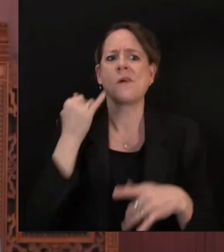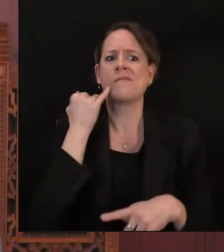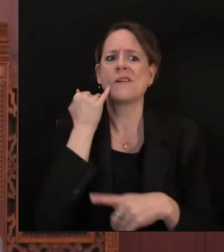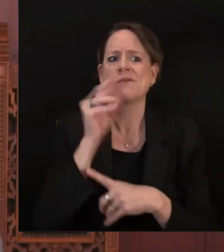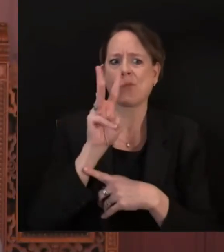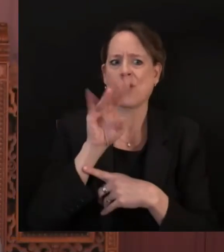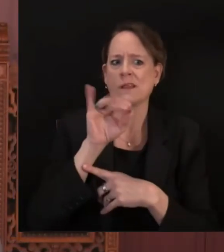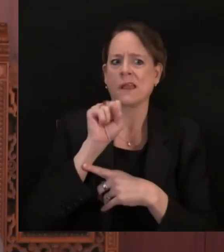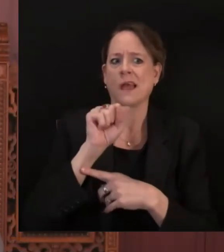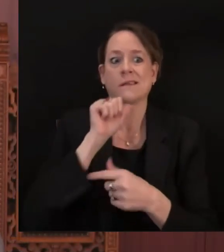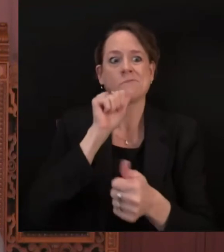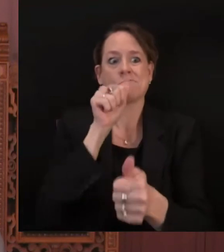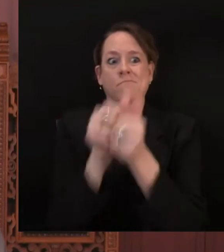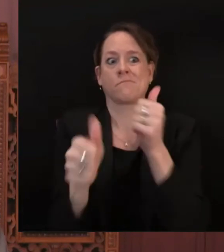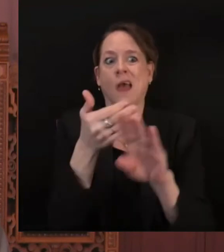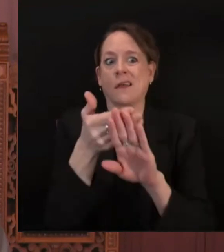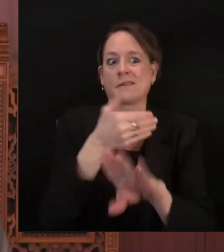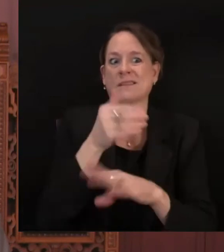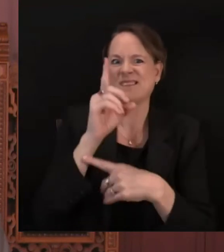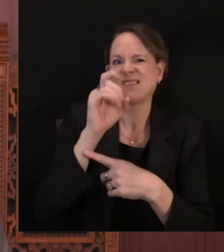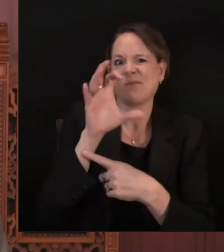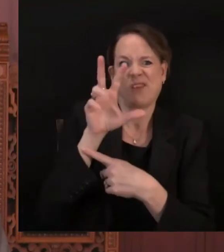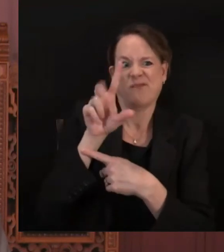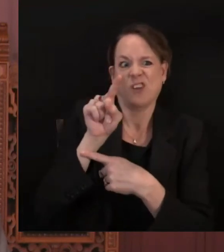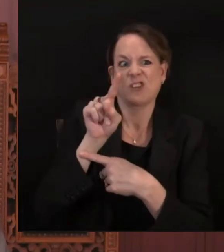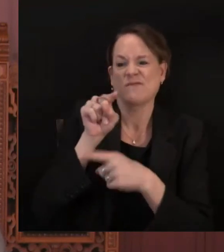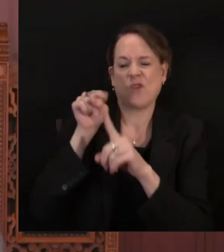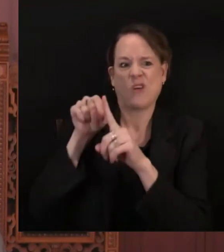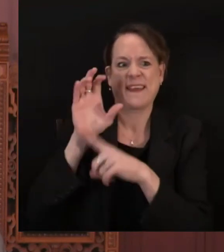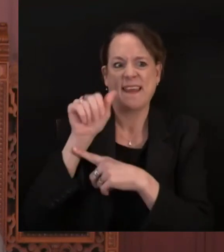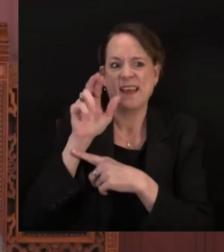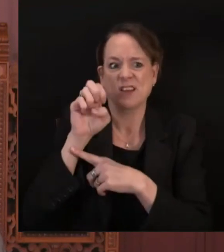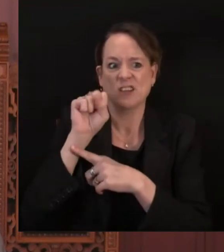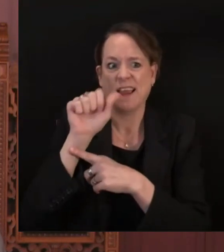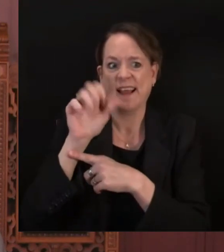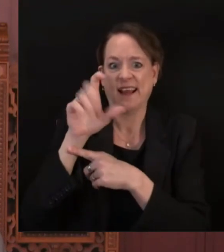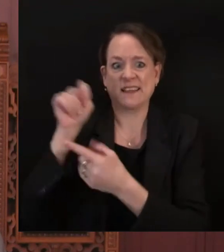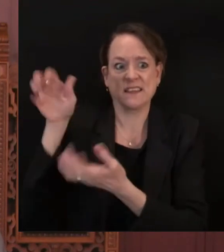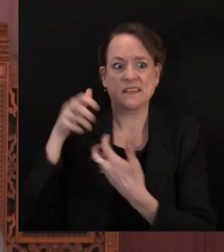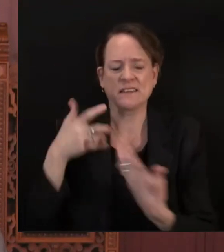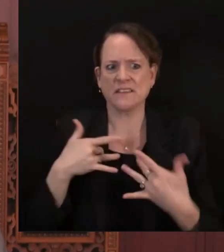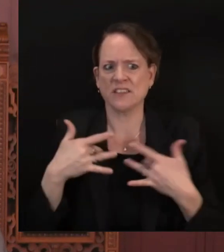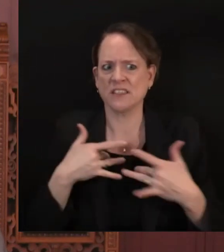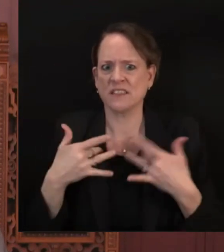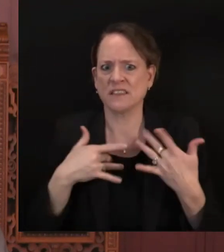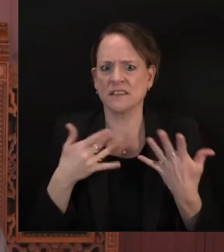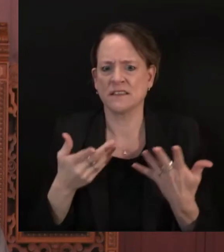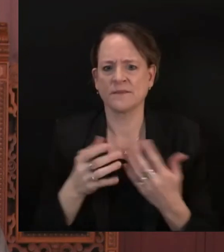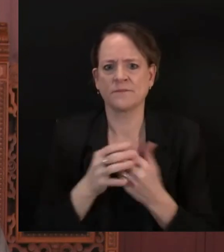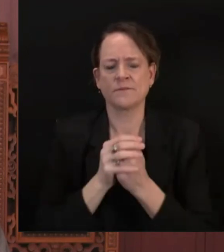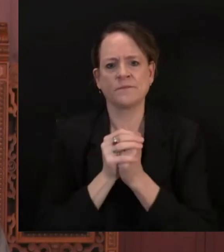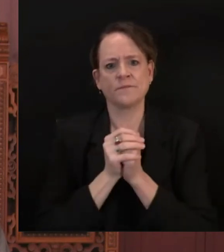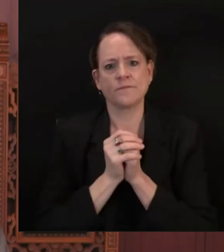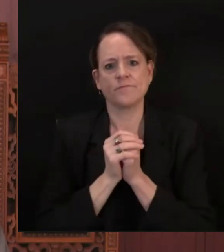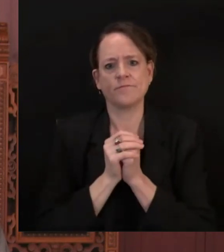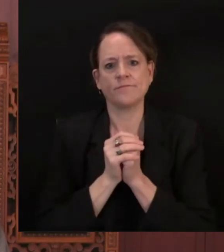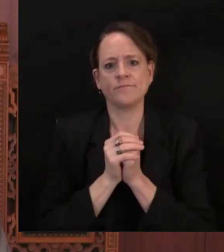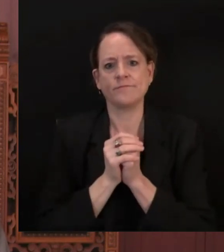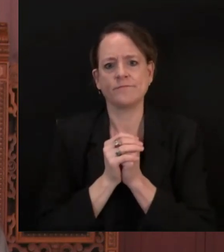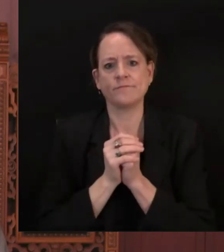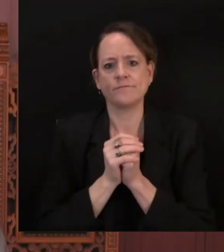of issues, including funding that we are hoping to get. But I would say the one